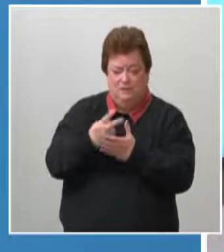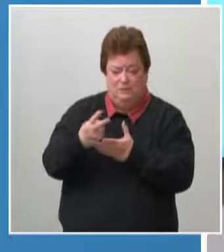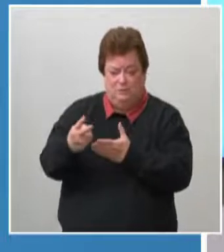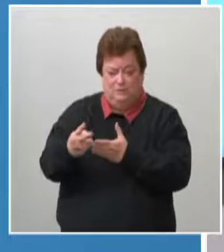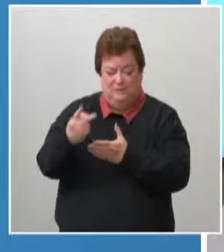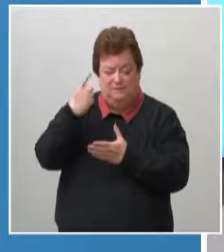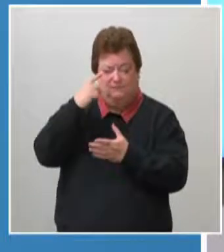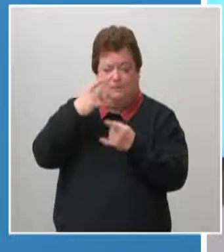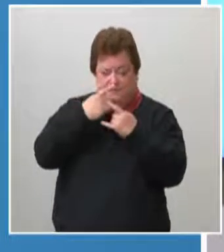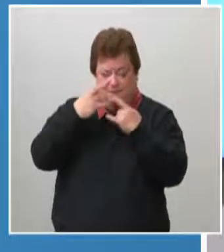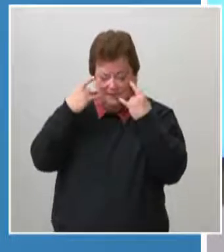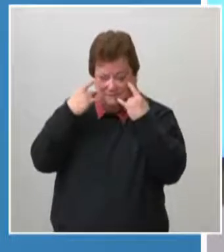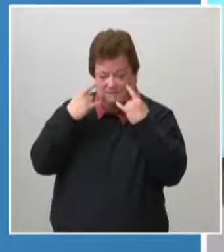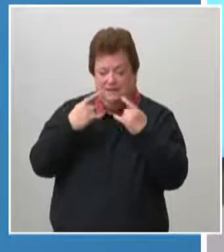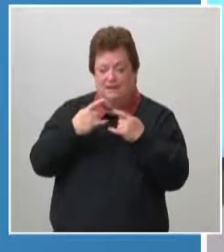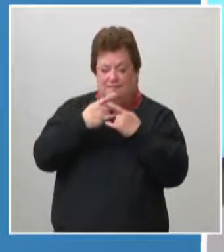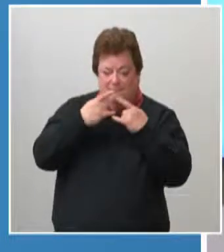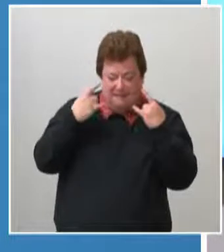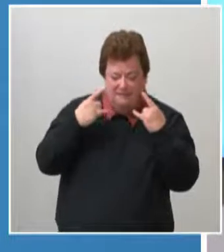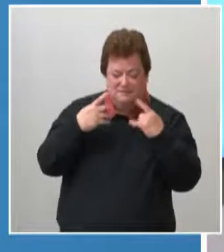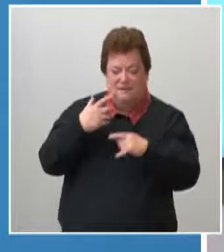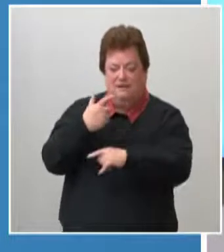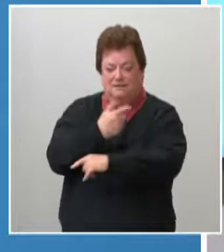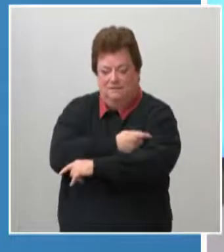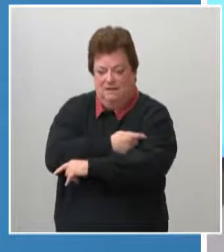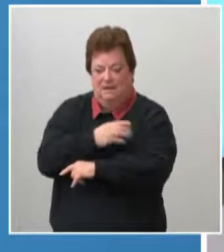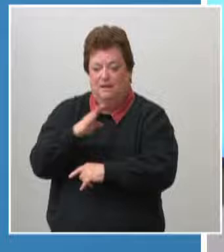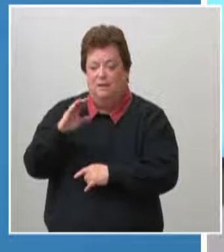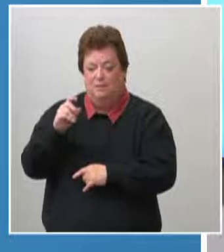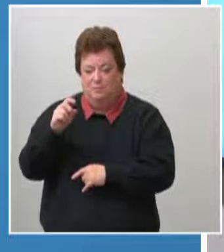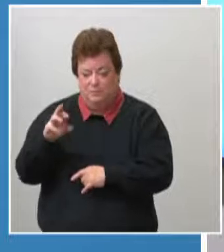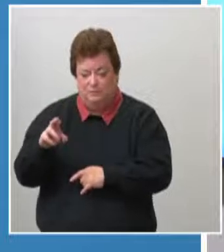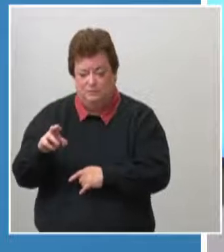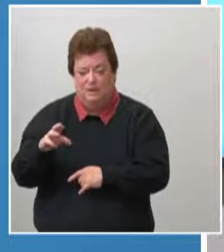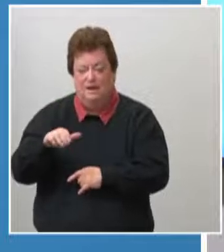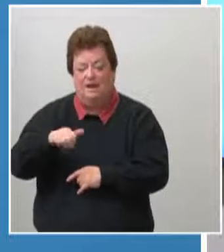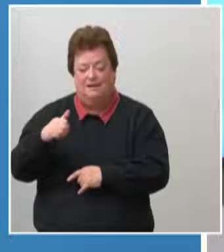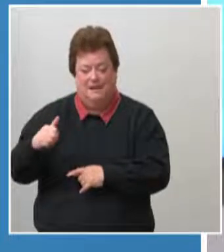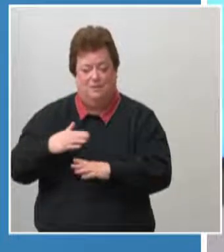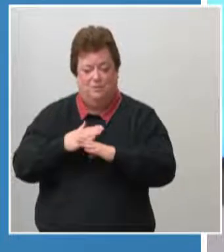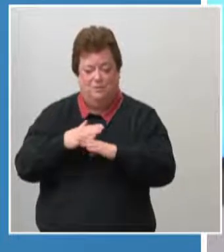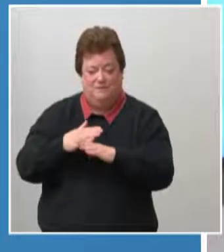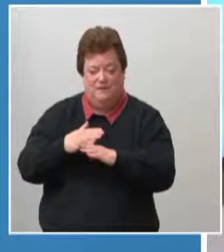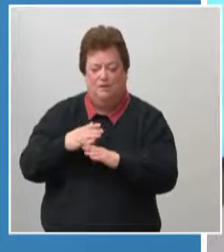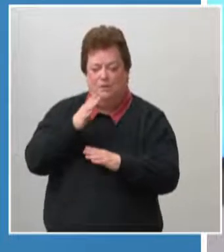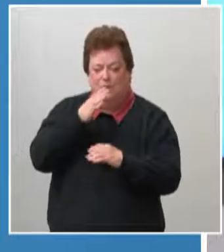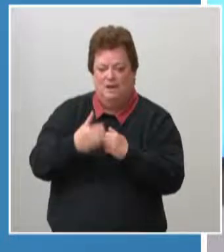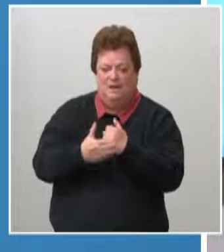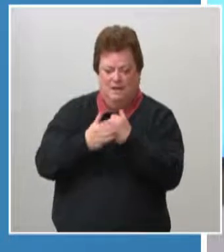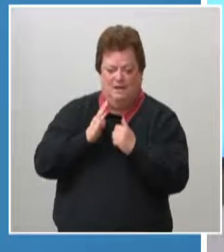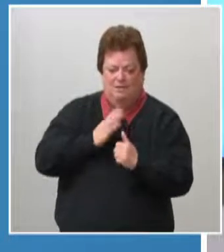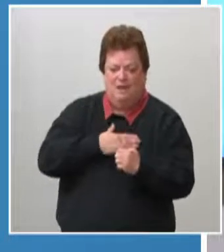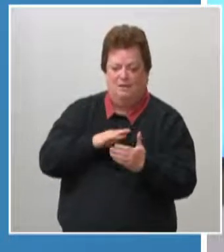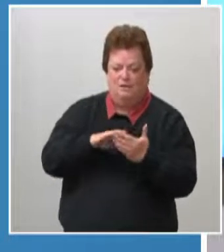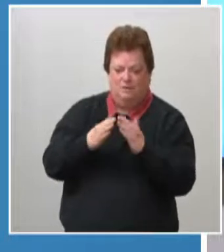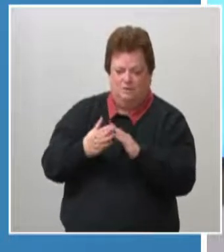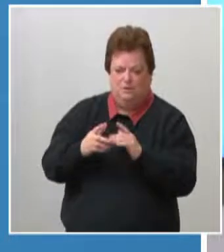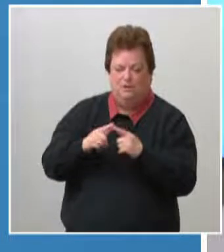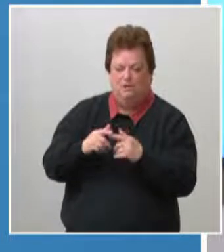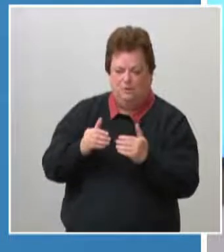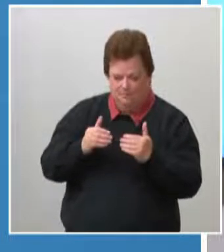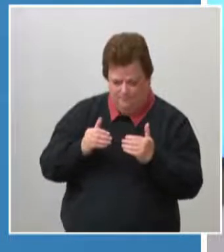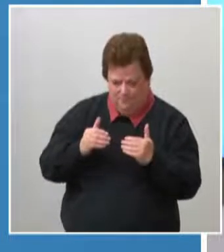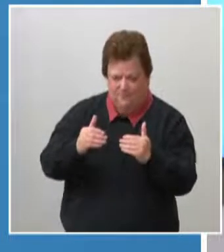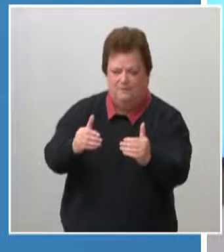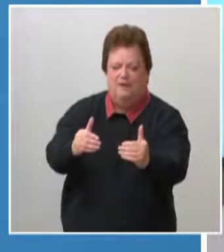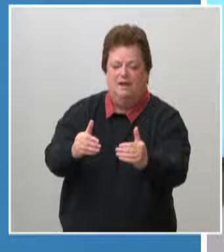Masking up, getting vaccinated, or a booster dose, along with other preventative measures, will help our community move beyond this